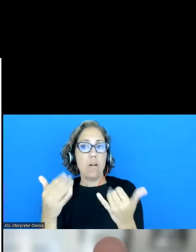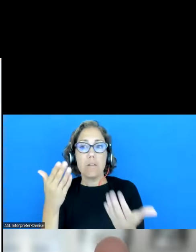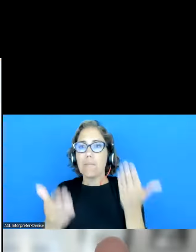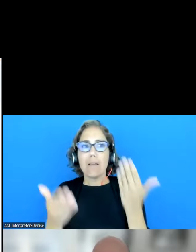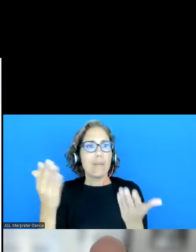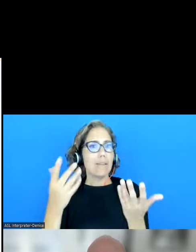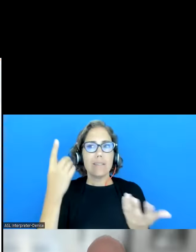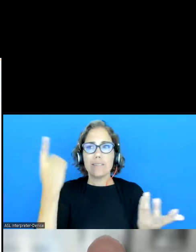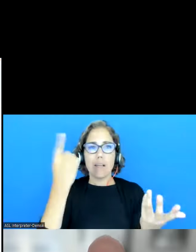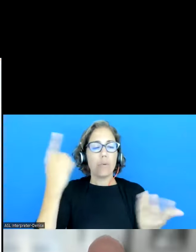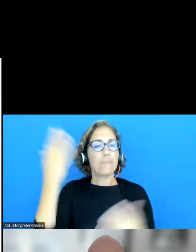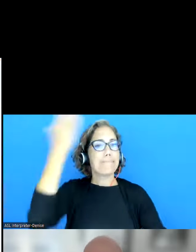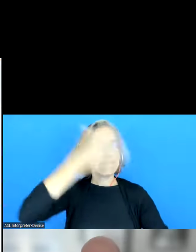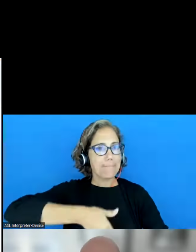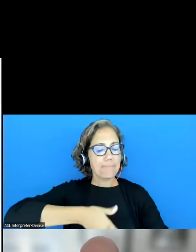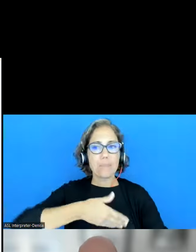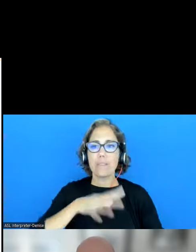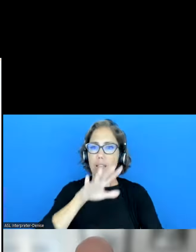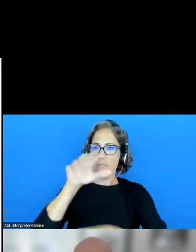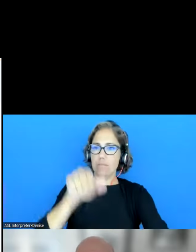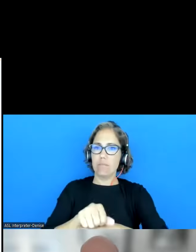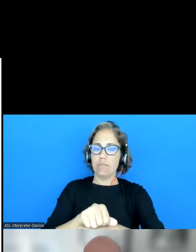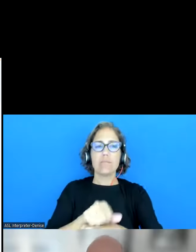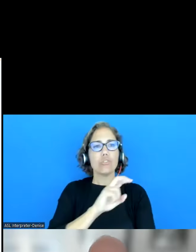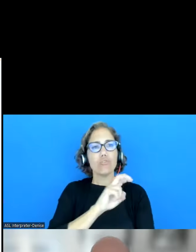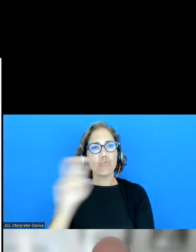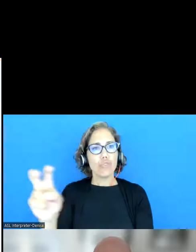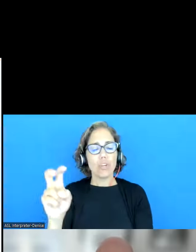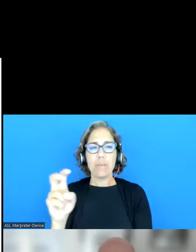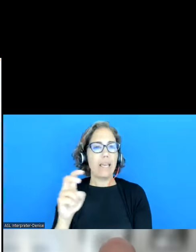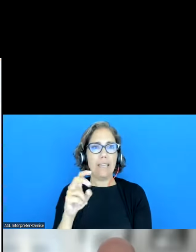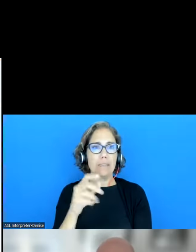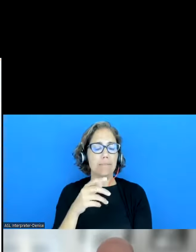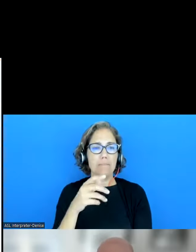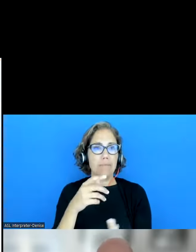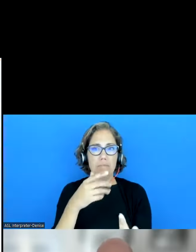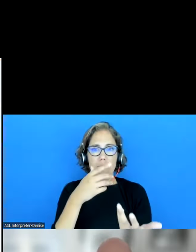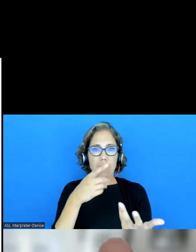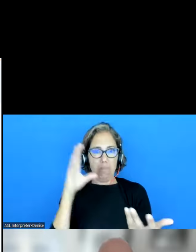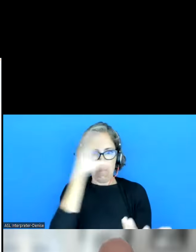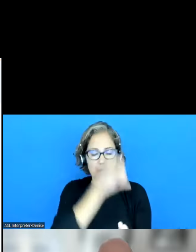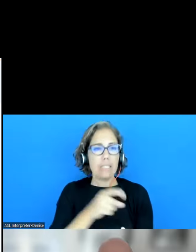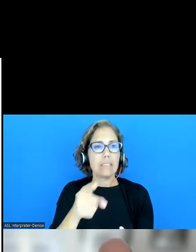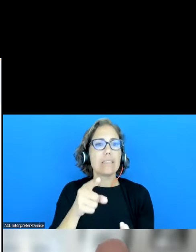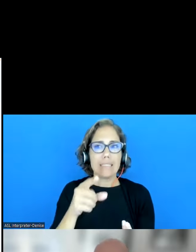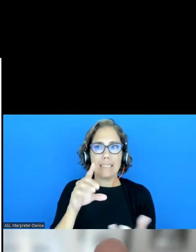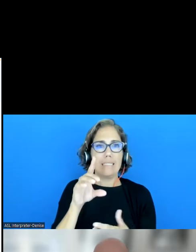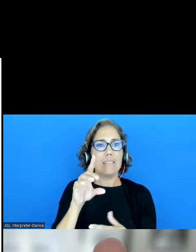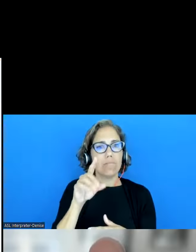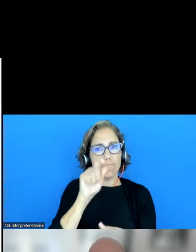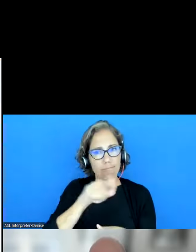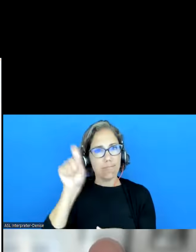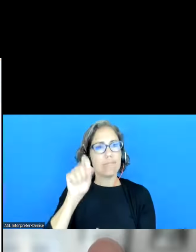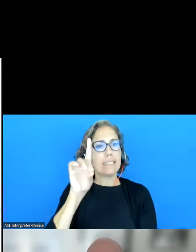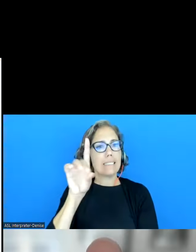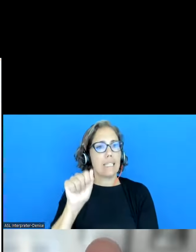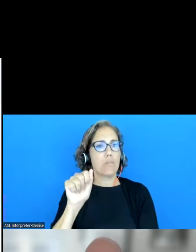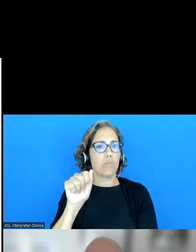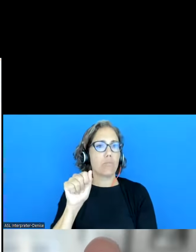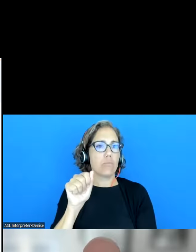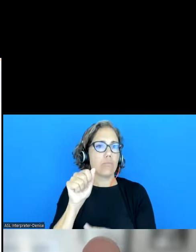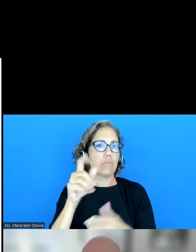that and move right on to booking a trip without triggering that button if they needed it, or that checkbox if they needed it. So important to think about that in the reading